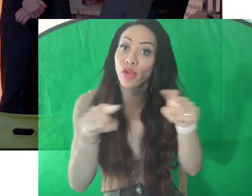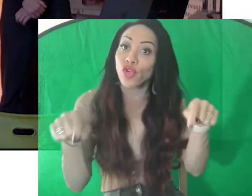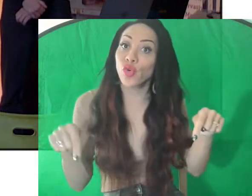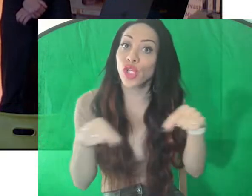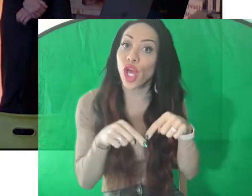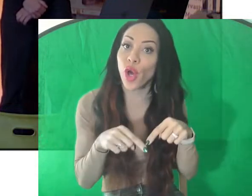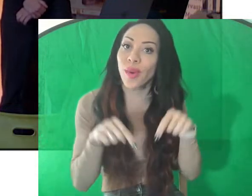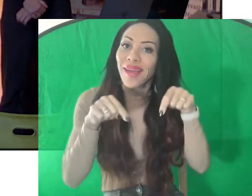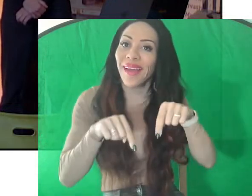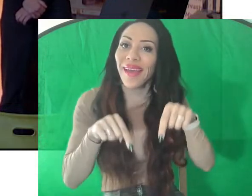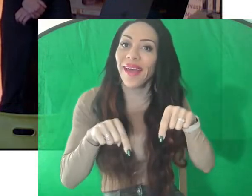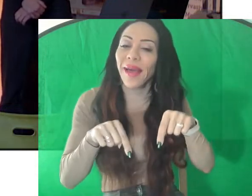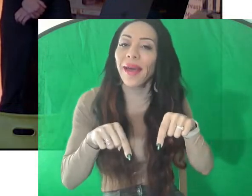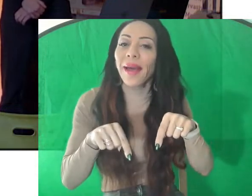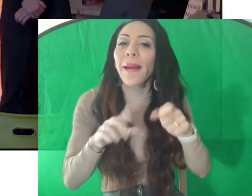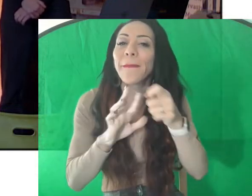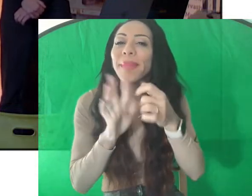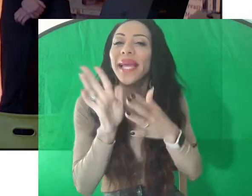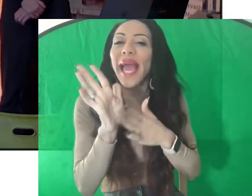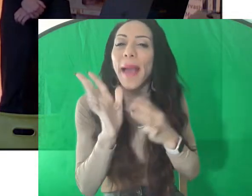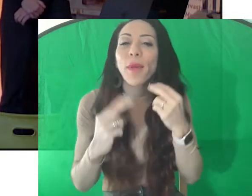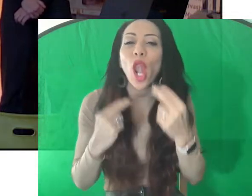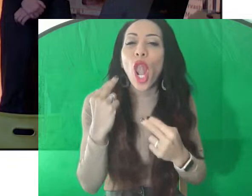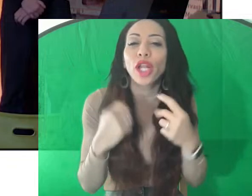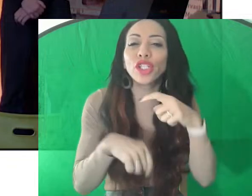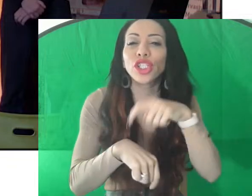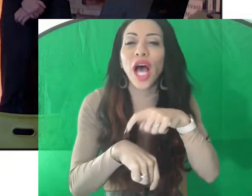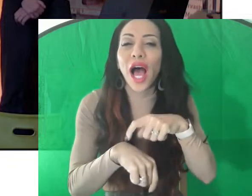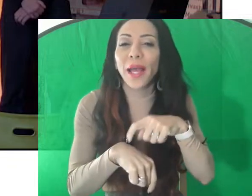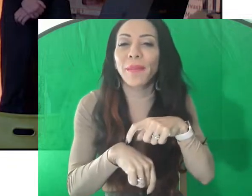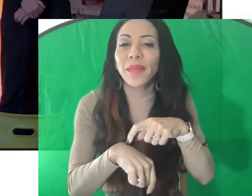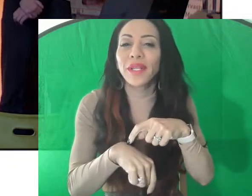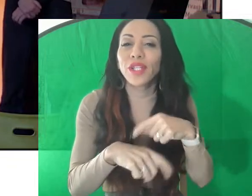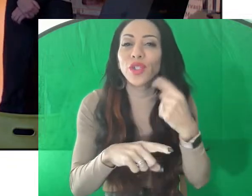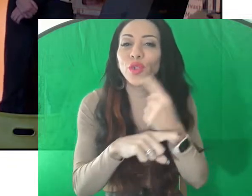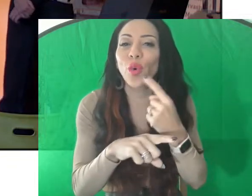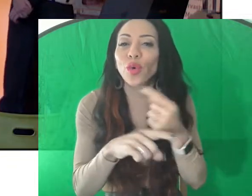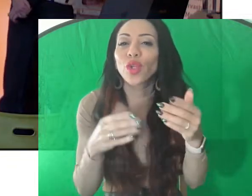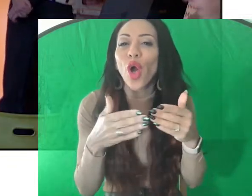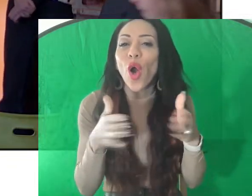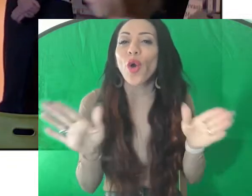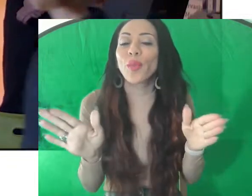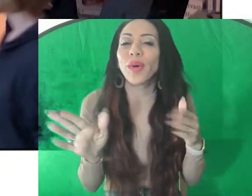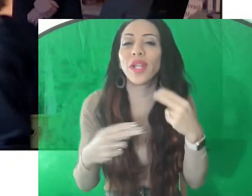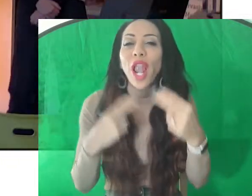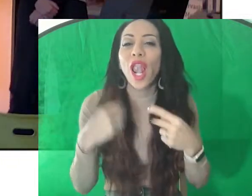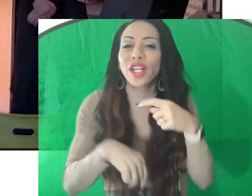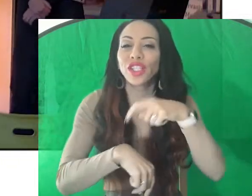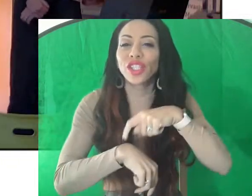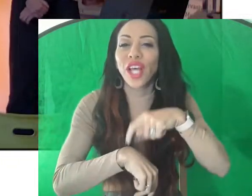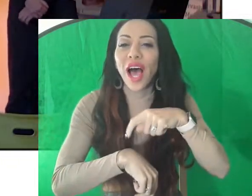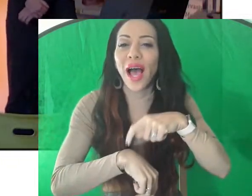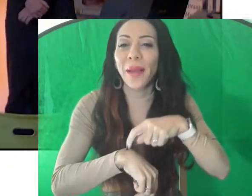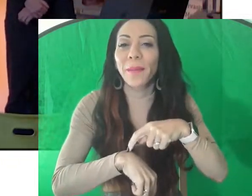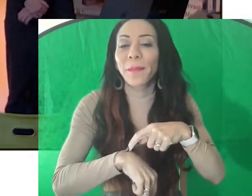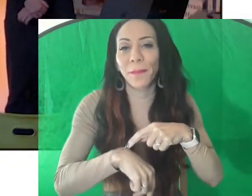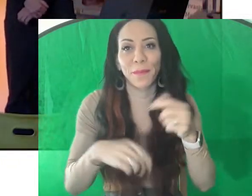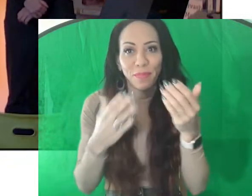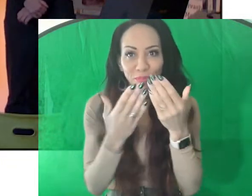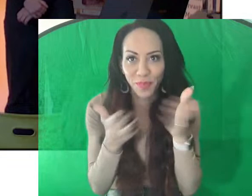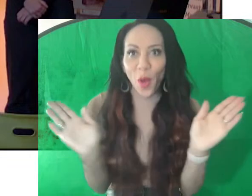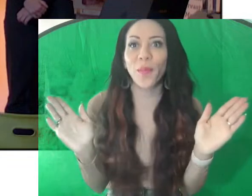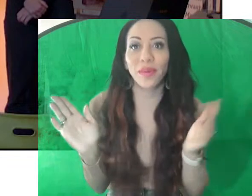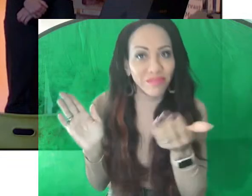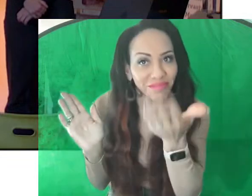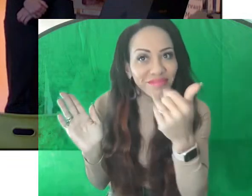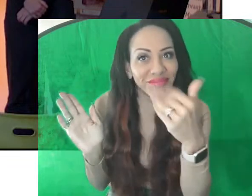the PM Studio Lunchtime Talks are part of Open Studio Friday. Every Friday, the Pervasive Media Studio opens up its doors and offers you the chance to spend time